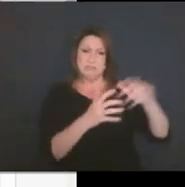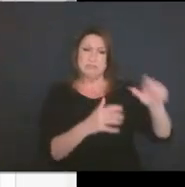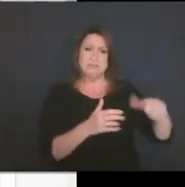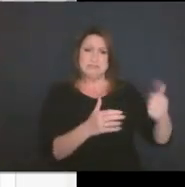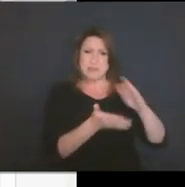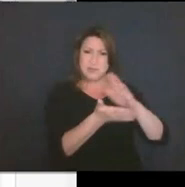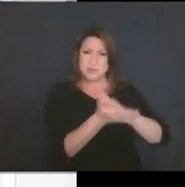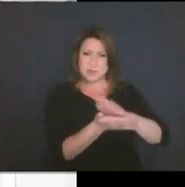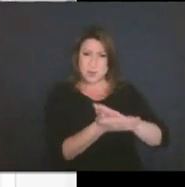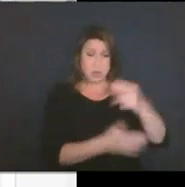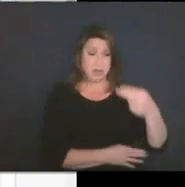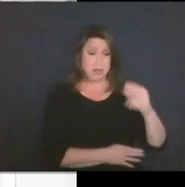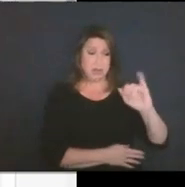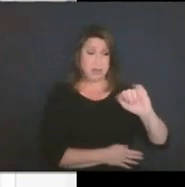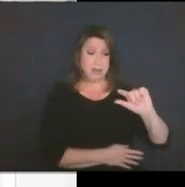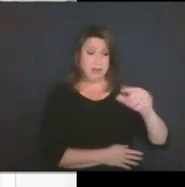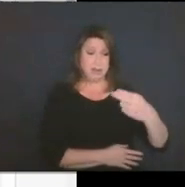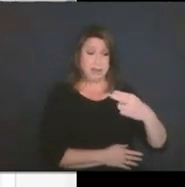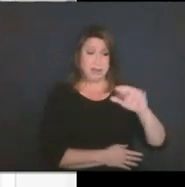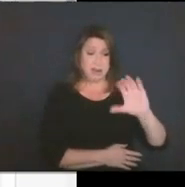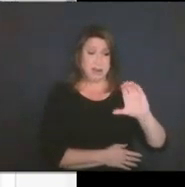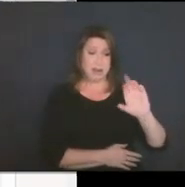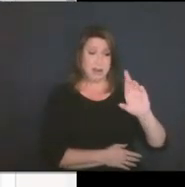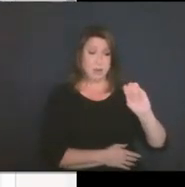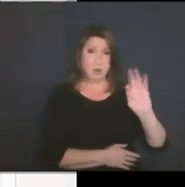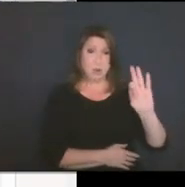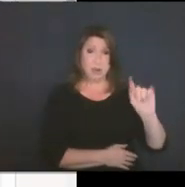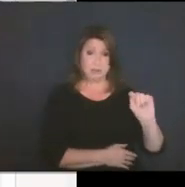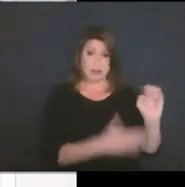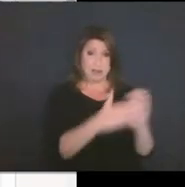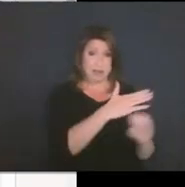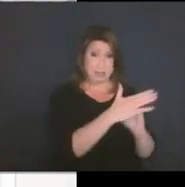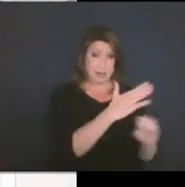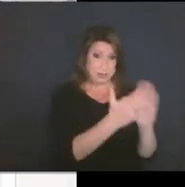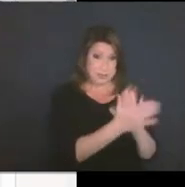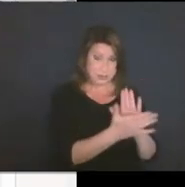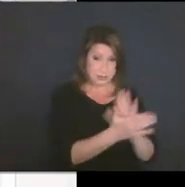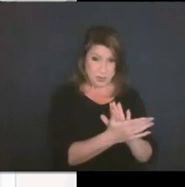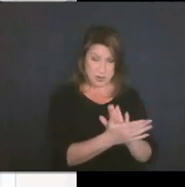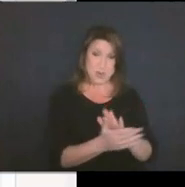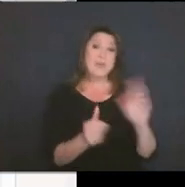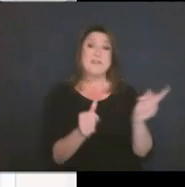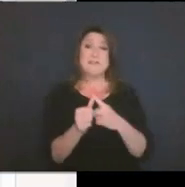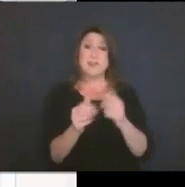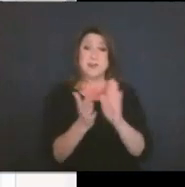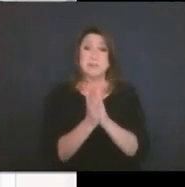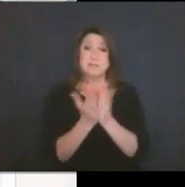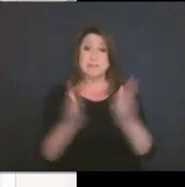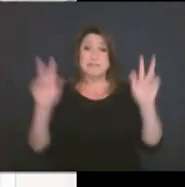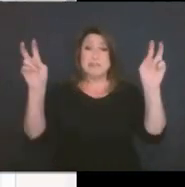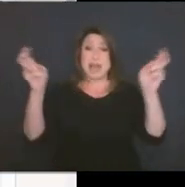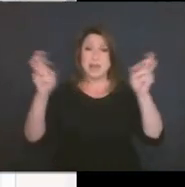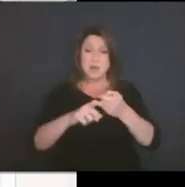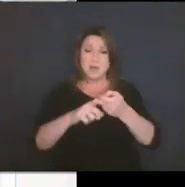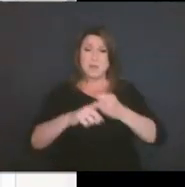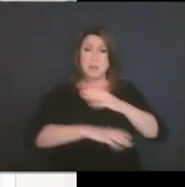another teacher from Highcroft. We will be doing this virtually. Our first book will be From the Desk of Zoe Washington, and it will